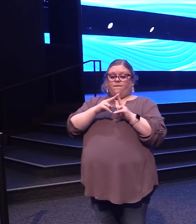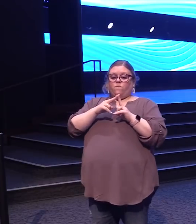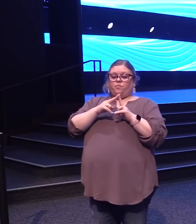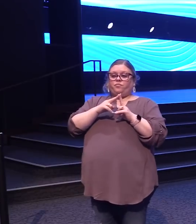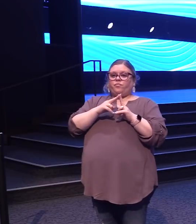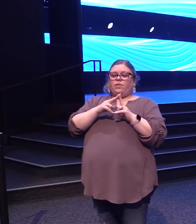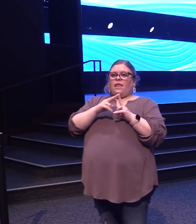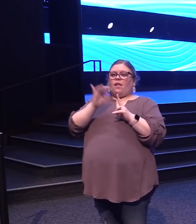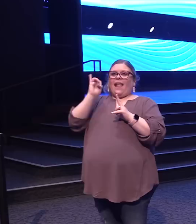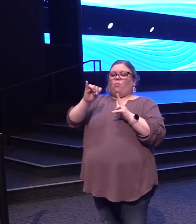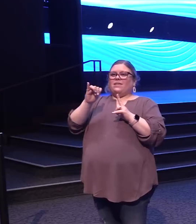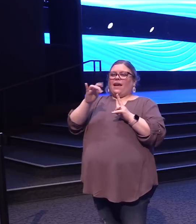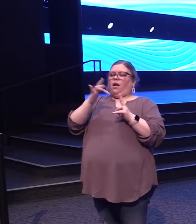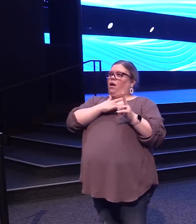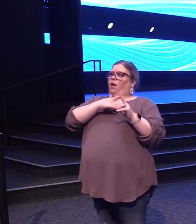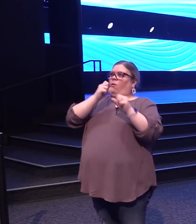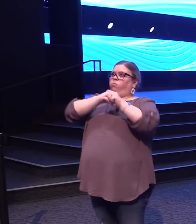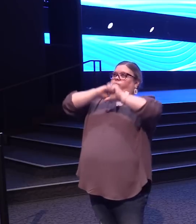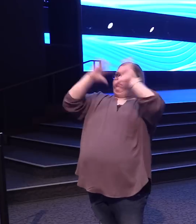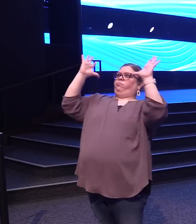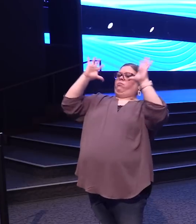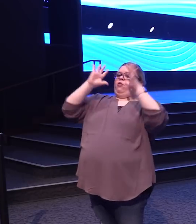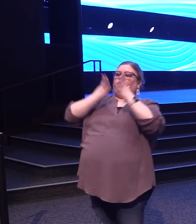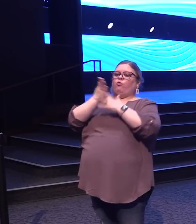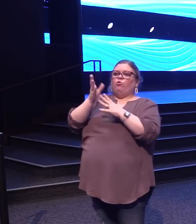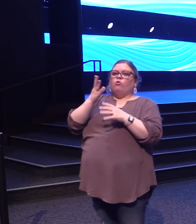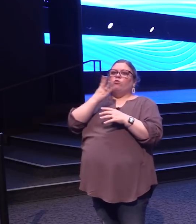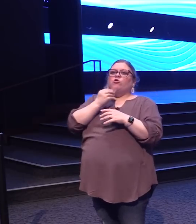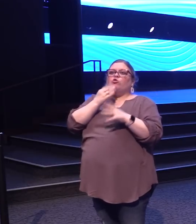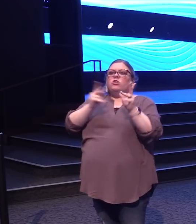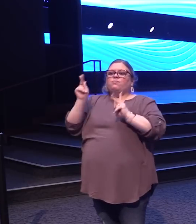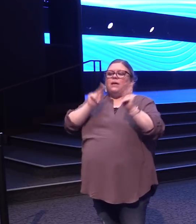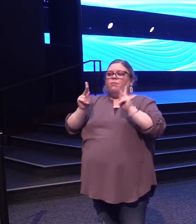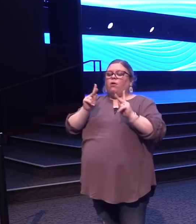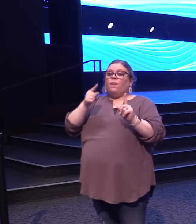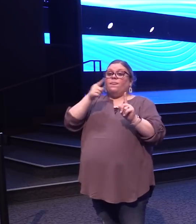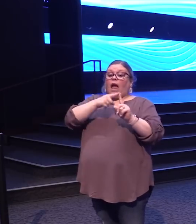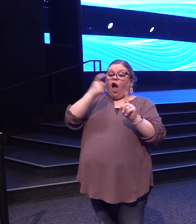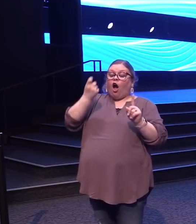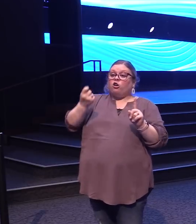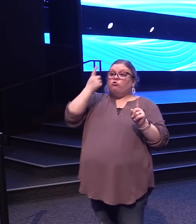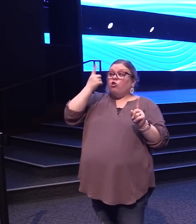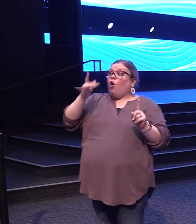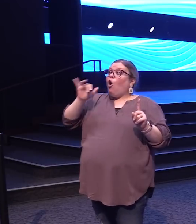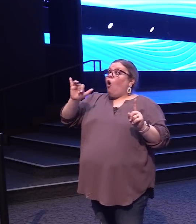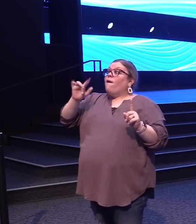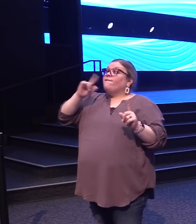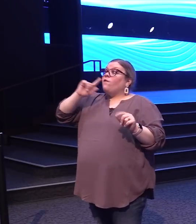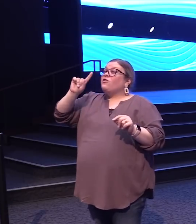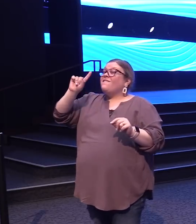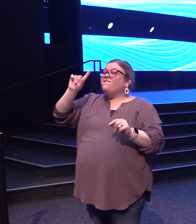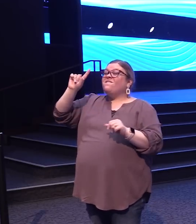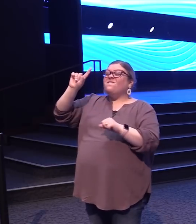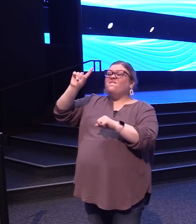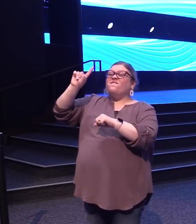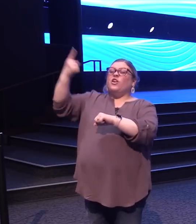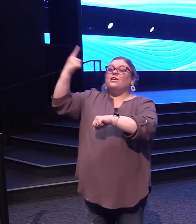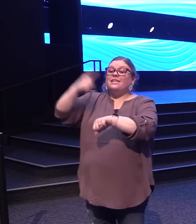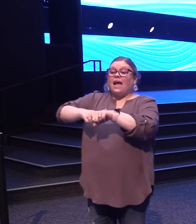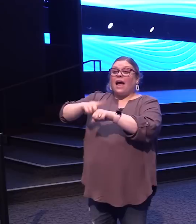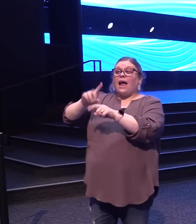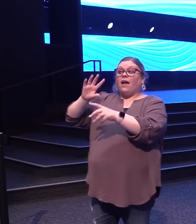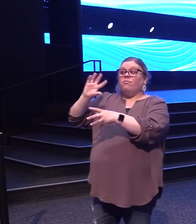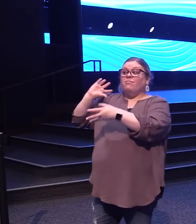it was a revolution among the Jewish people. Because they understood that, for the first time in